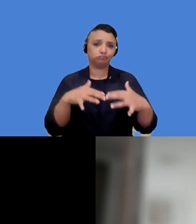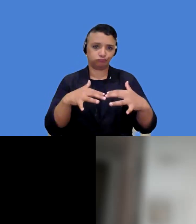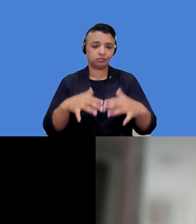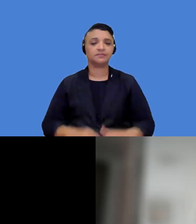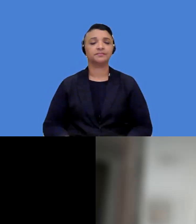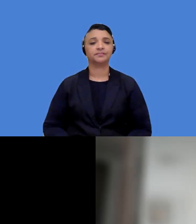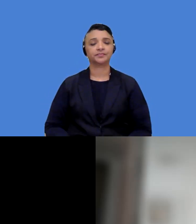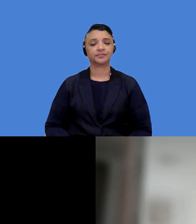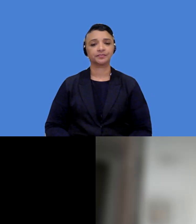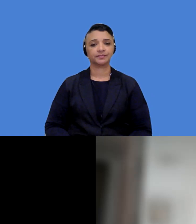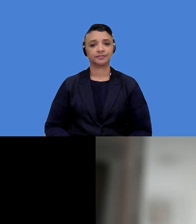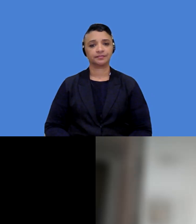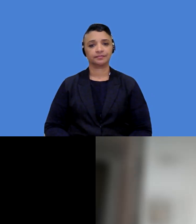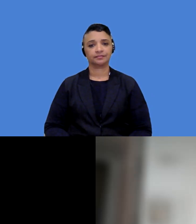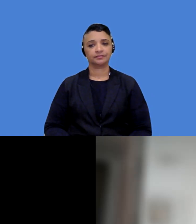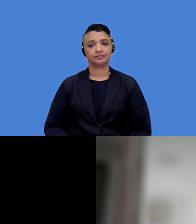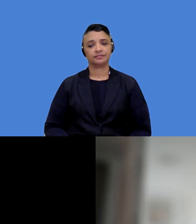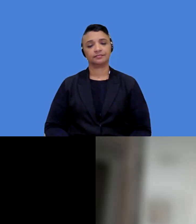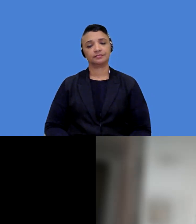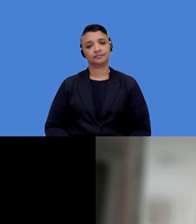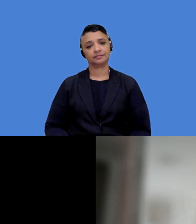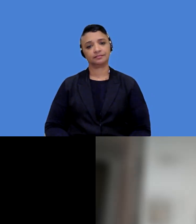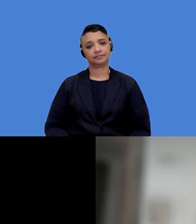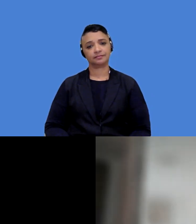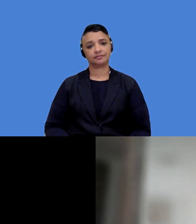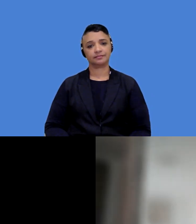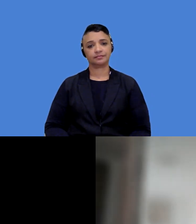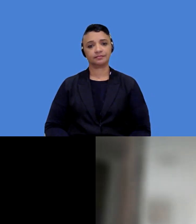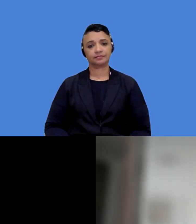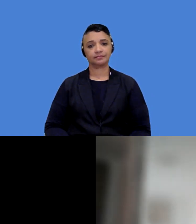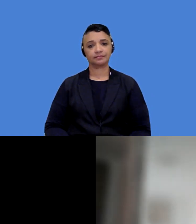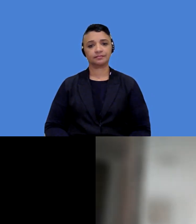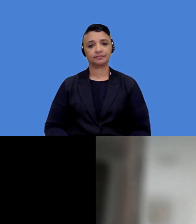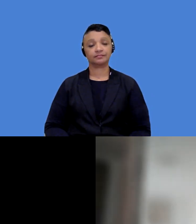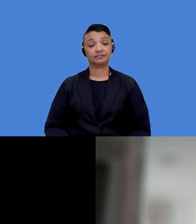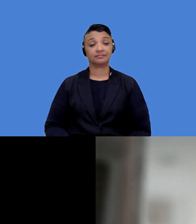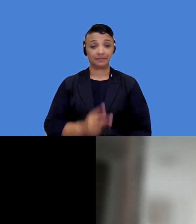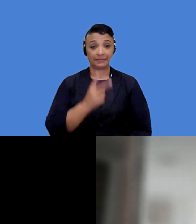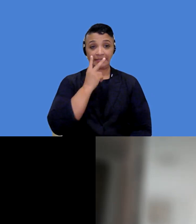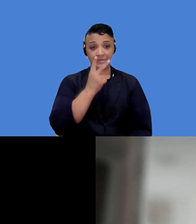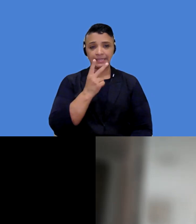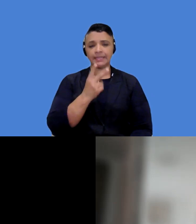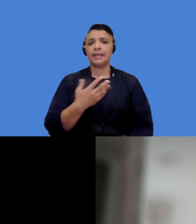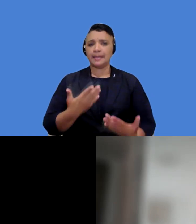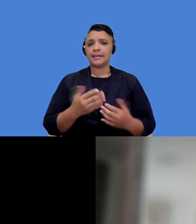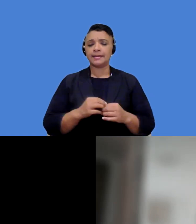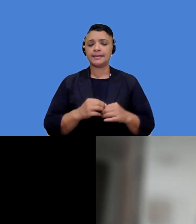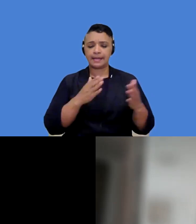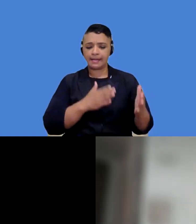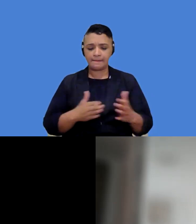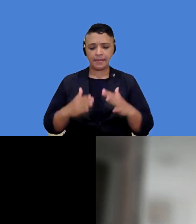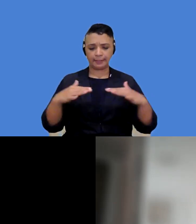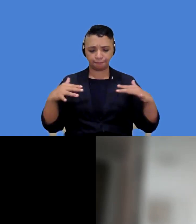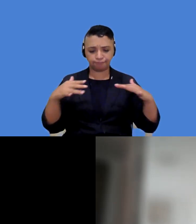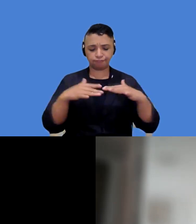When we look at the GDS in 2025, we think it is